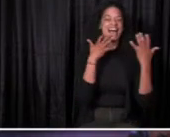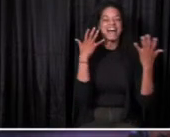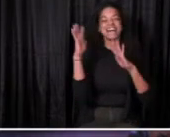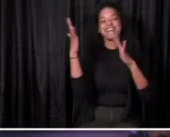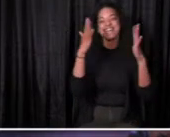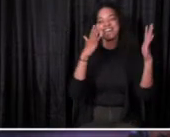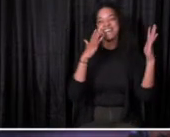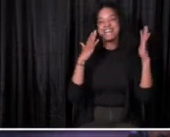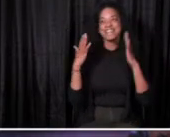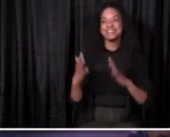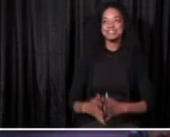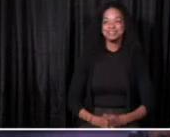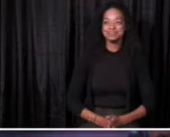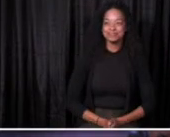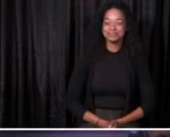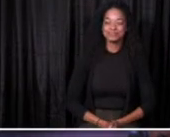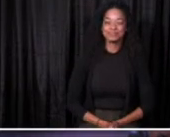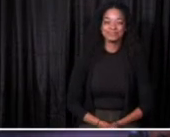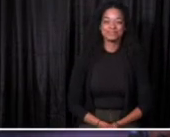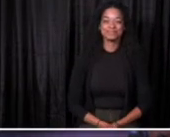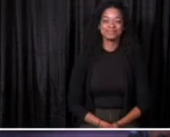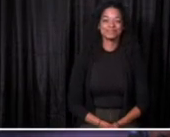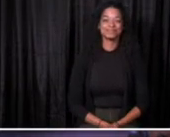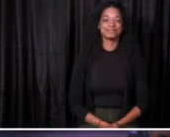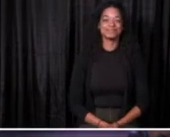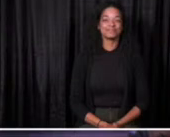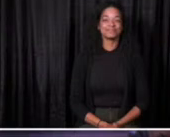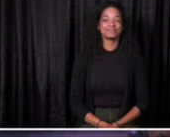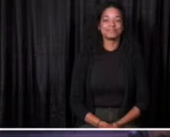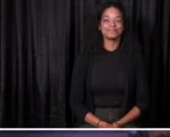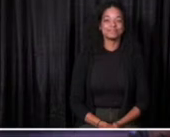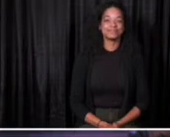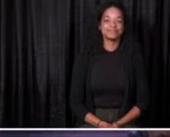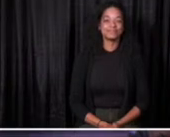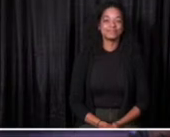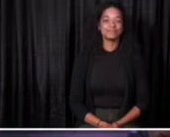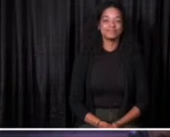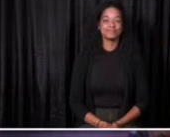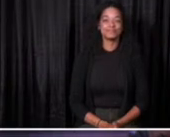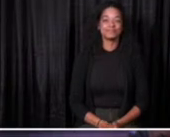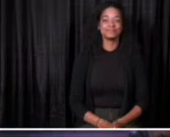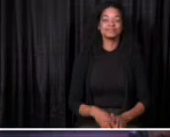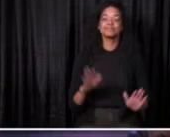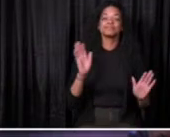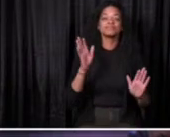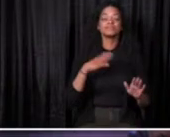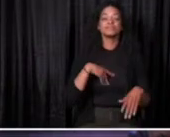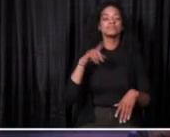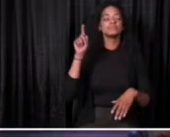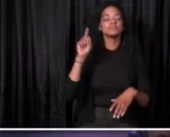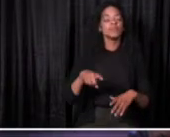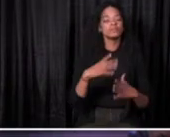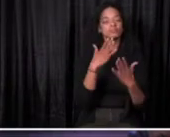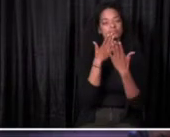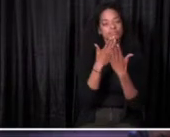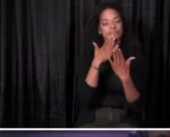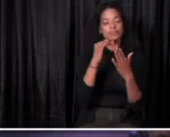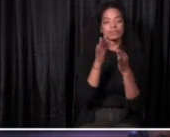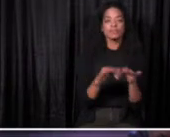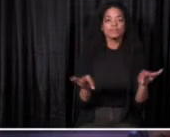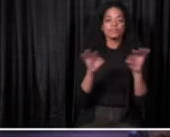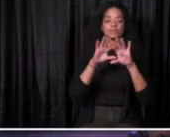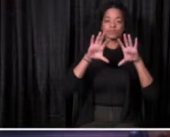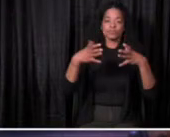I cannot end this address without thanking an important group of people,